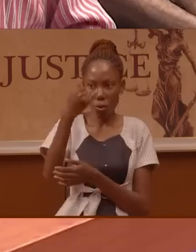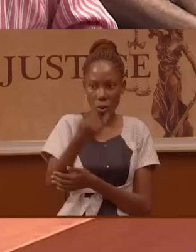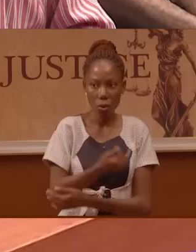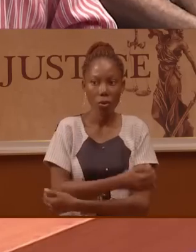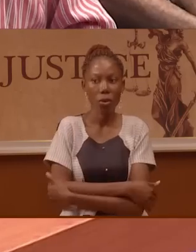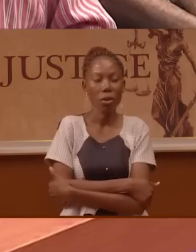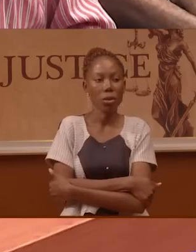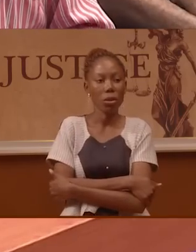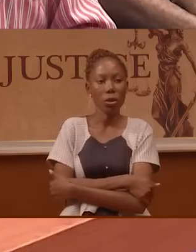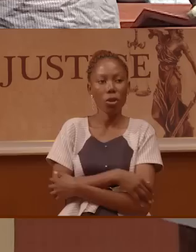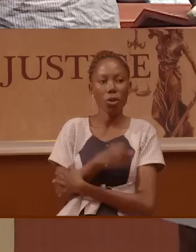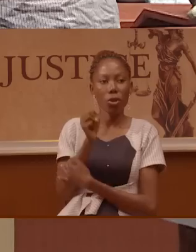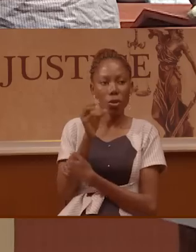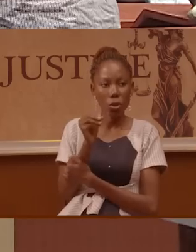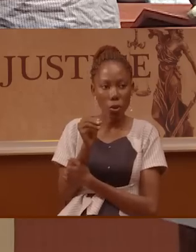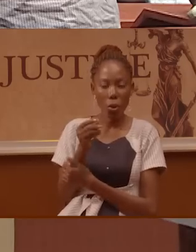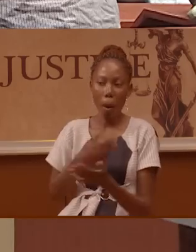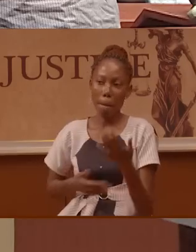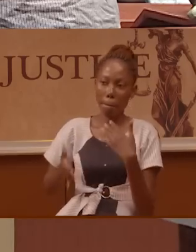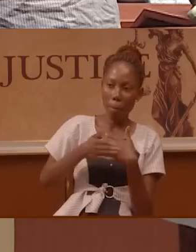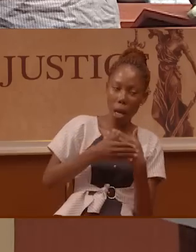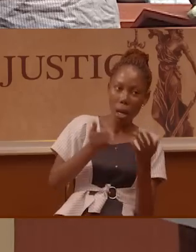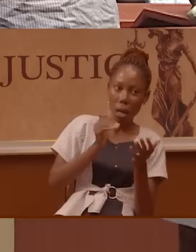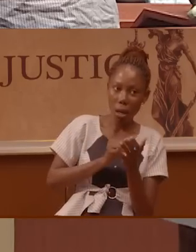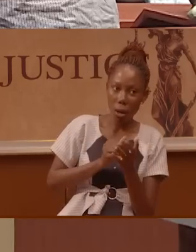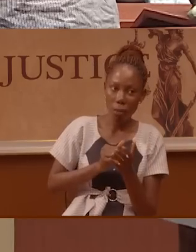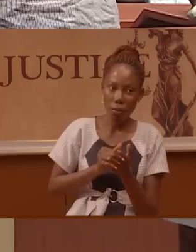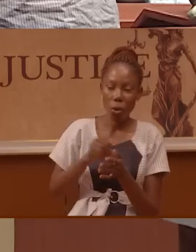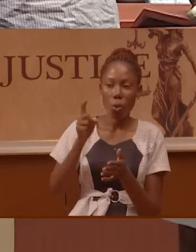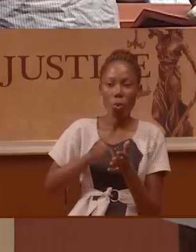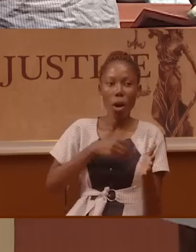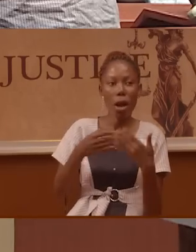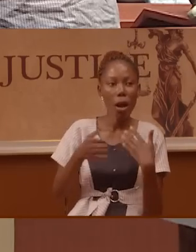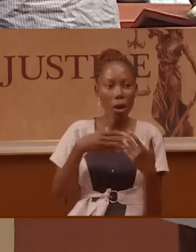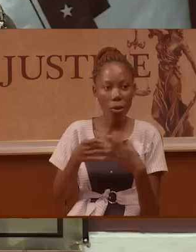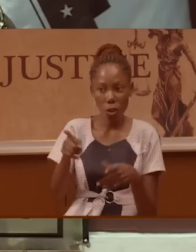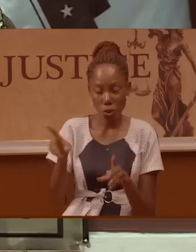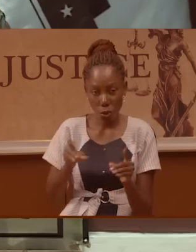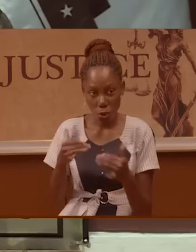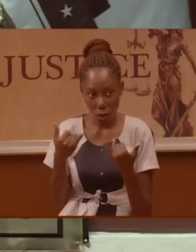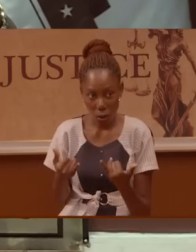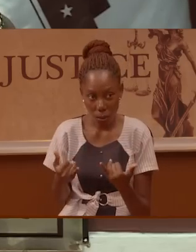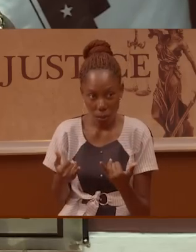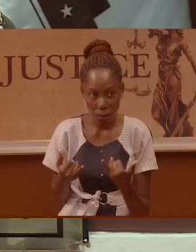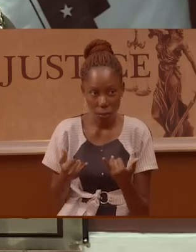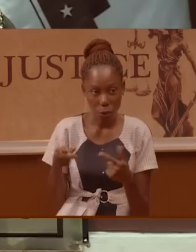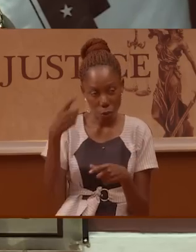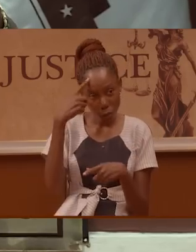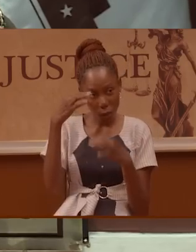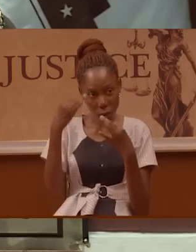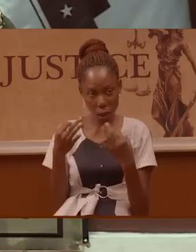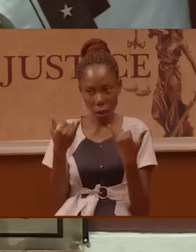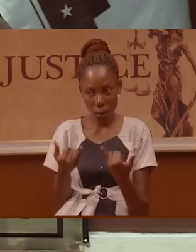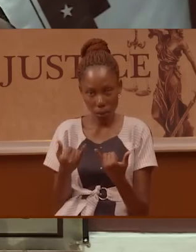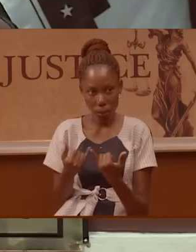communicating. So it's like we're back there. Whatever you do now, decide now. Do